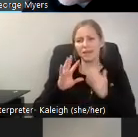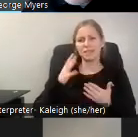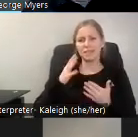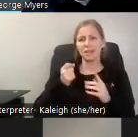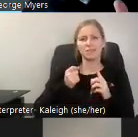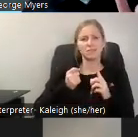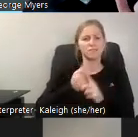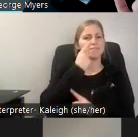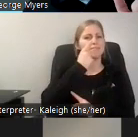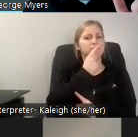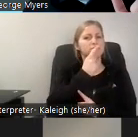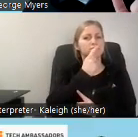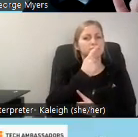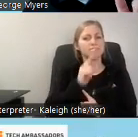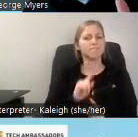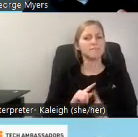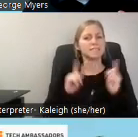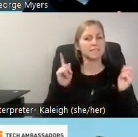list.